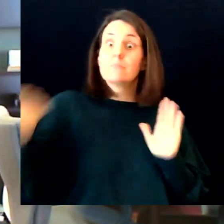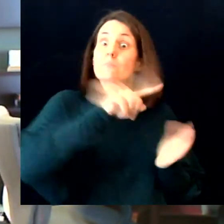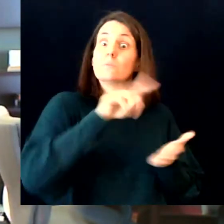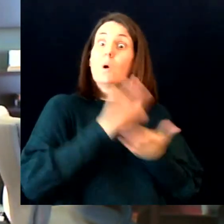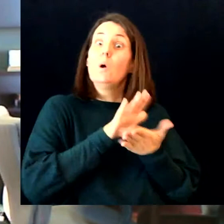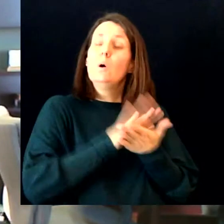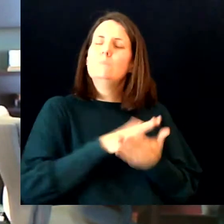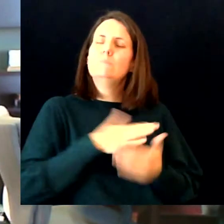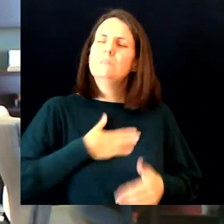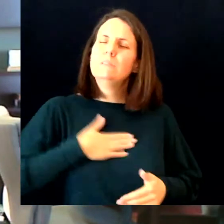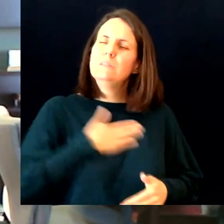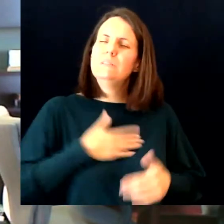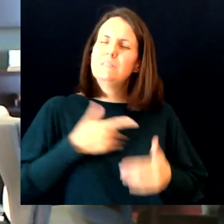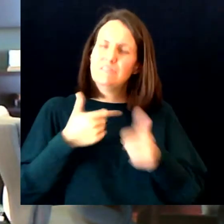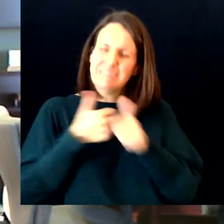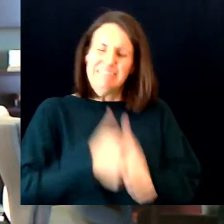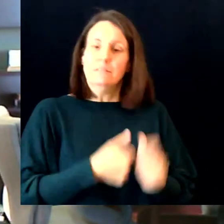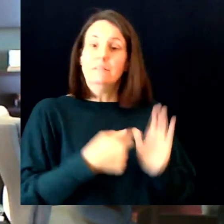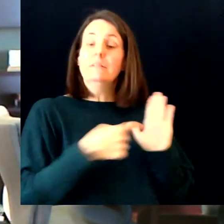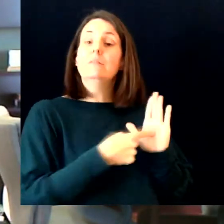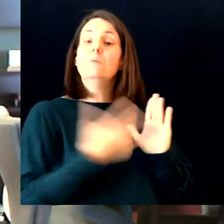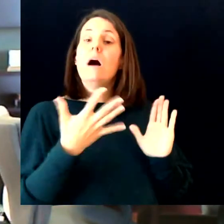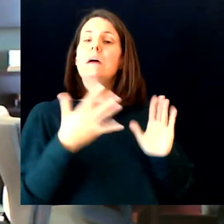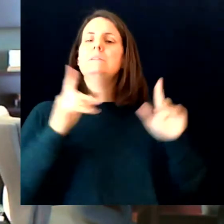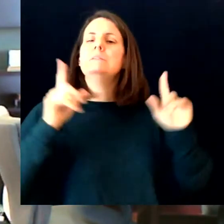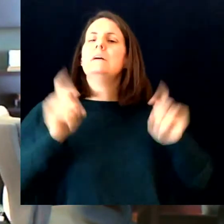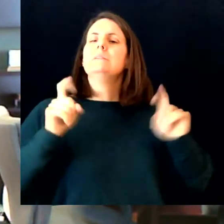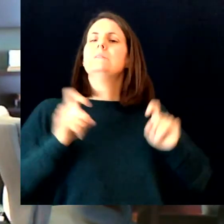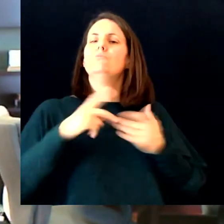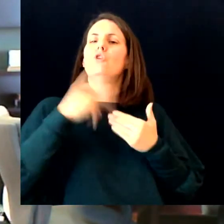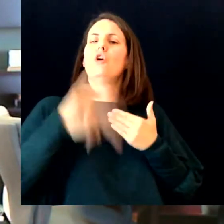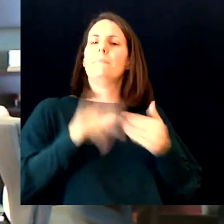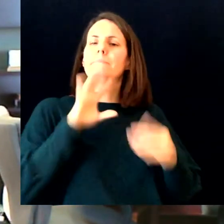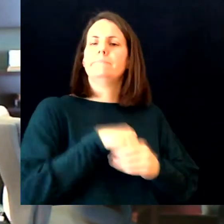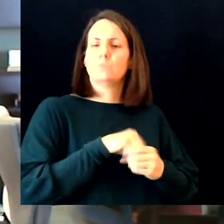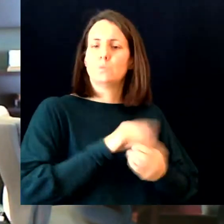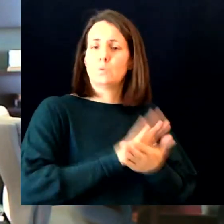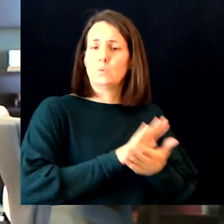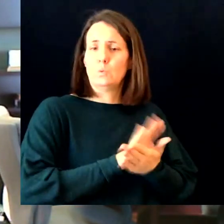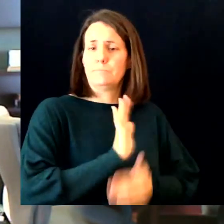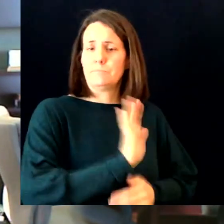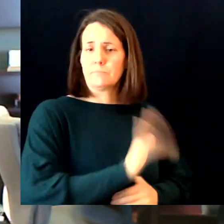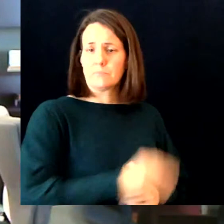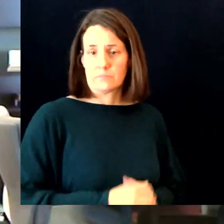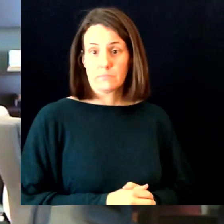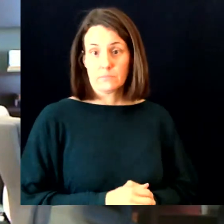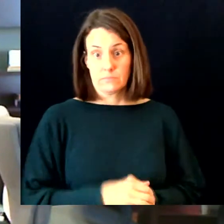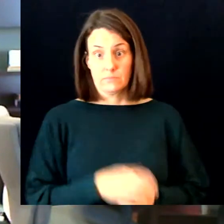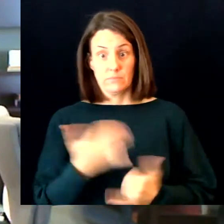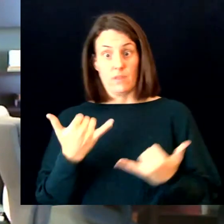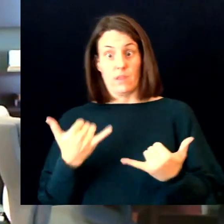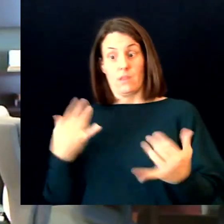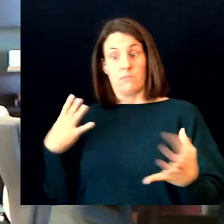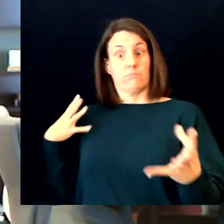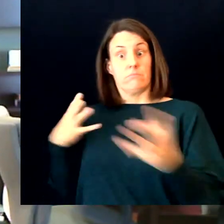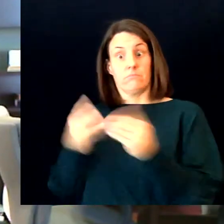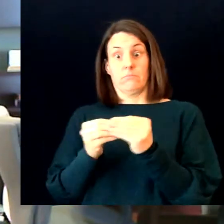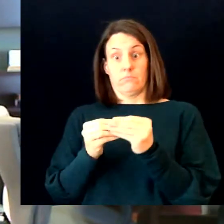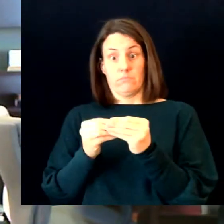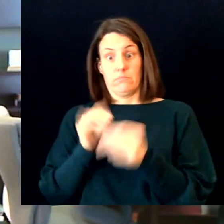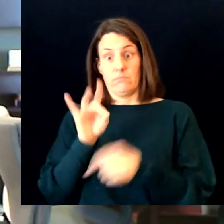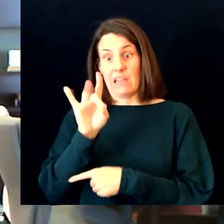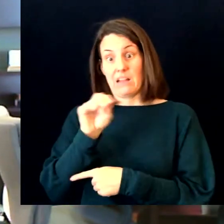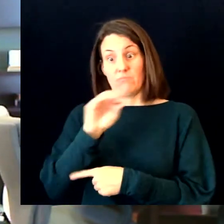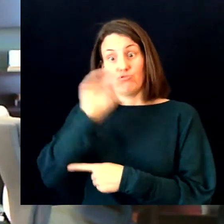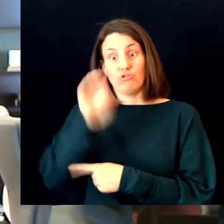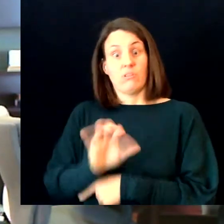of today, about 80% of the public K-12 districts who participate in that program. We've got 23% of our